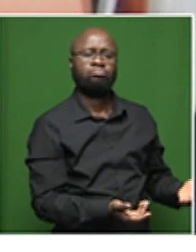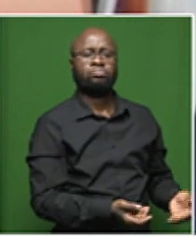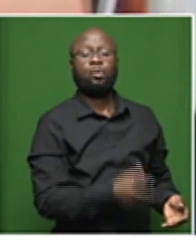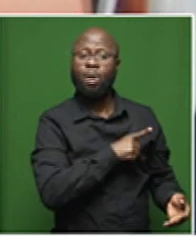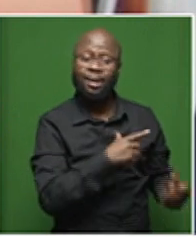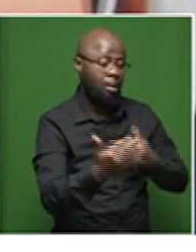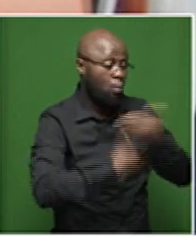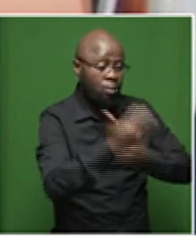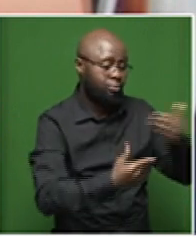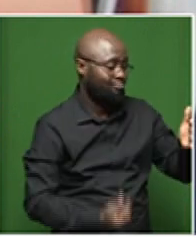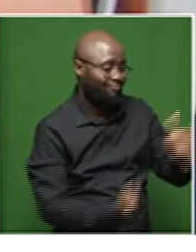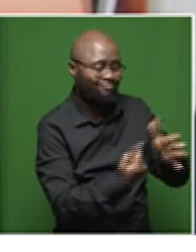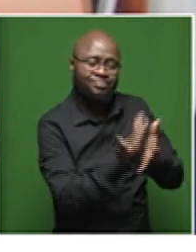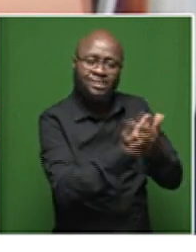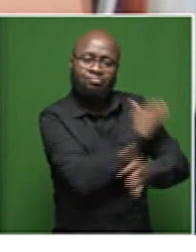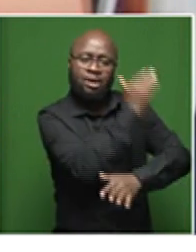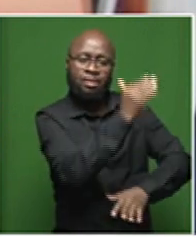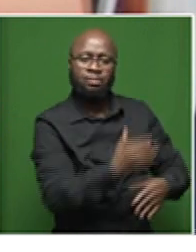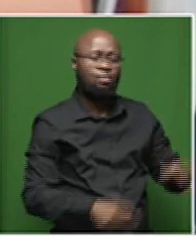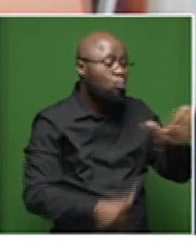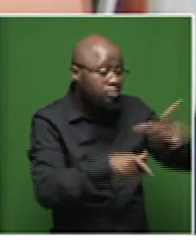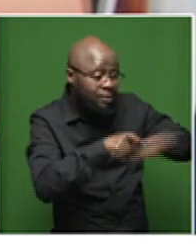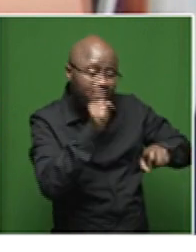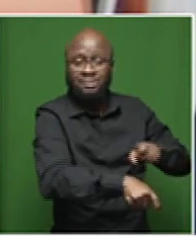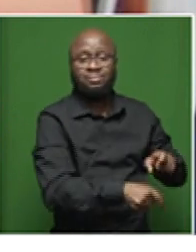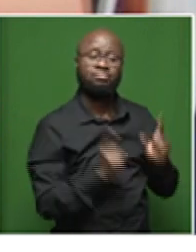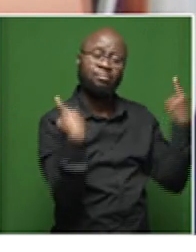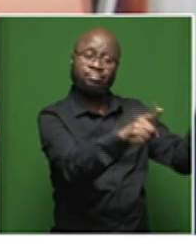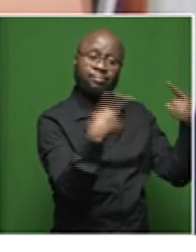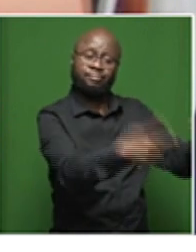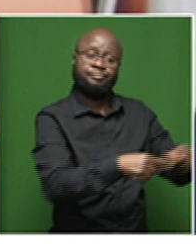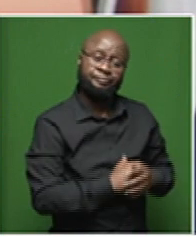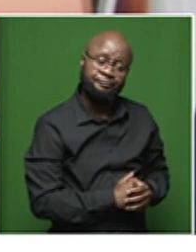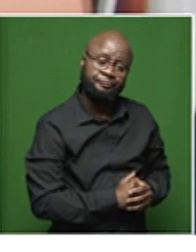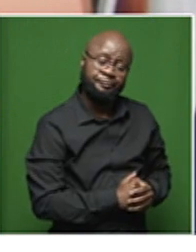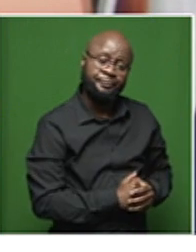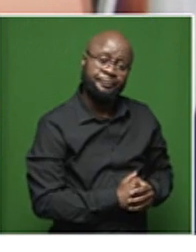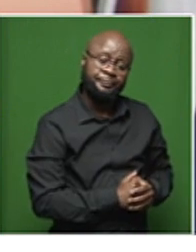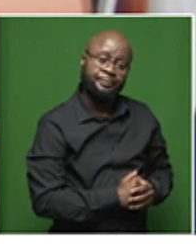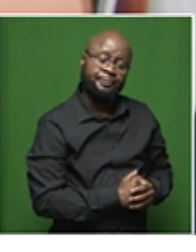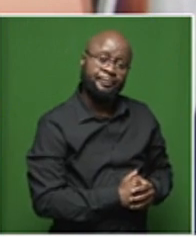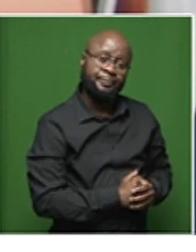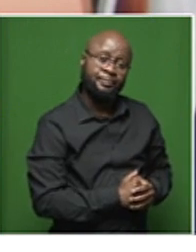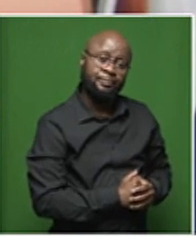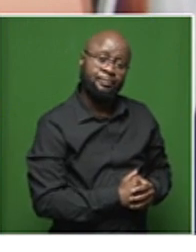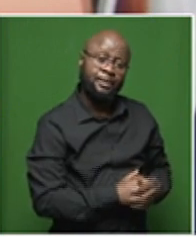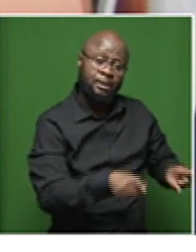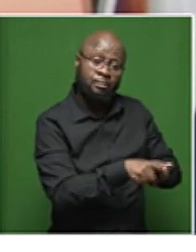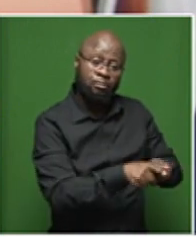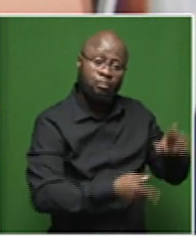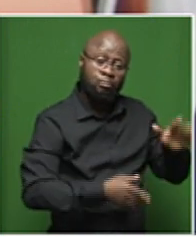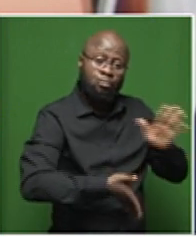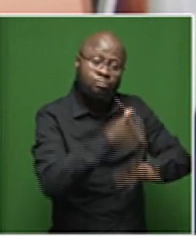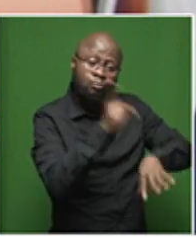people come, go, and then they get their blood pressure measured. And then when they go see doctors, doctors also try to